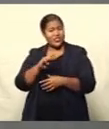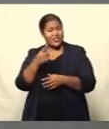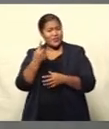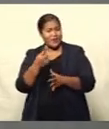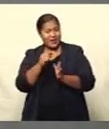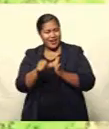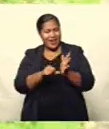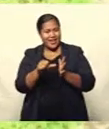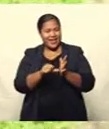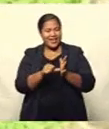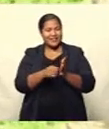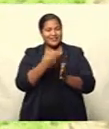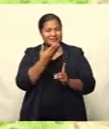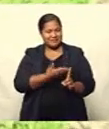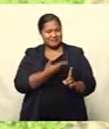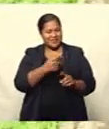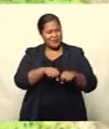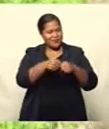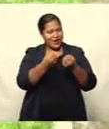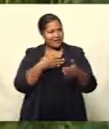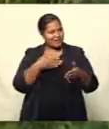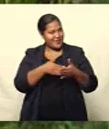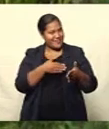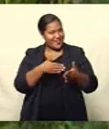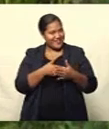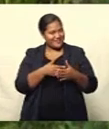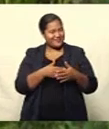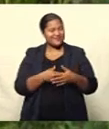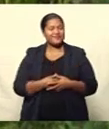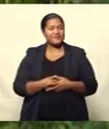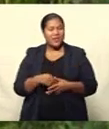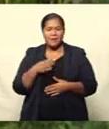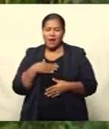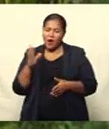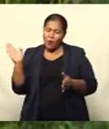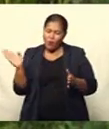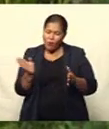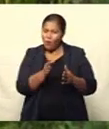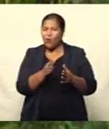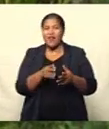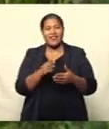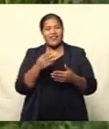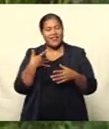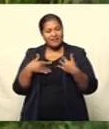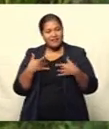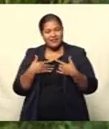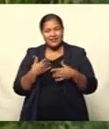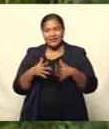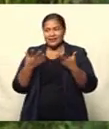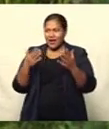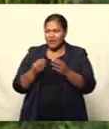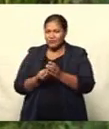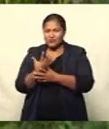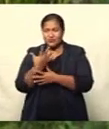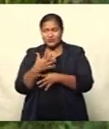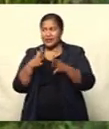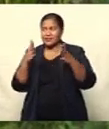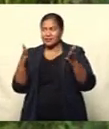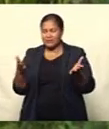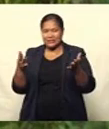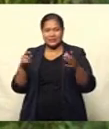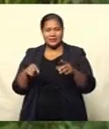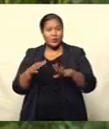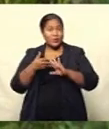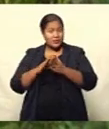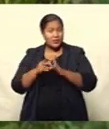Sivendra Michael to break barriers. My entire life, I grew around big communities, I can say. And